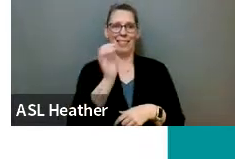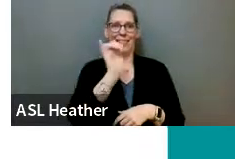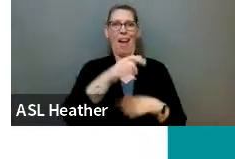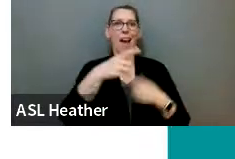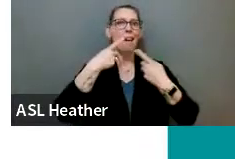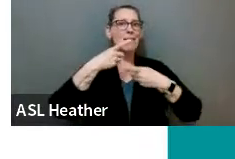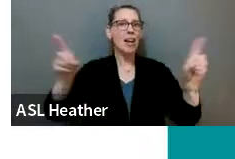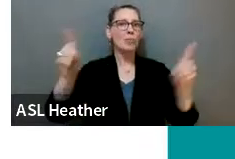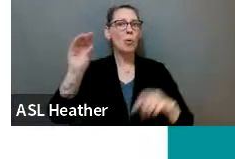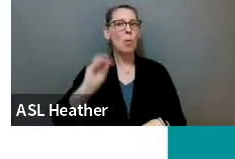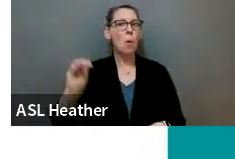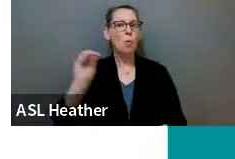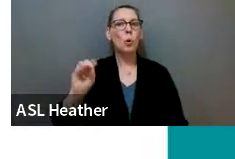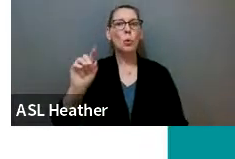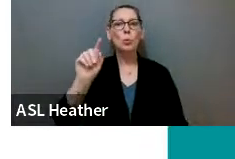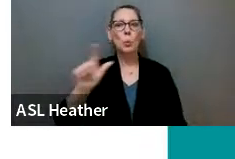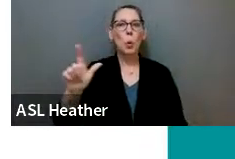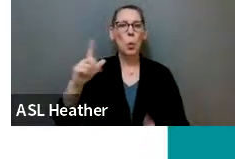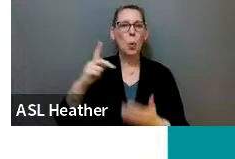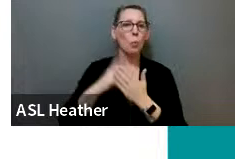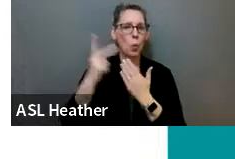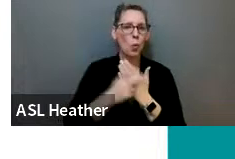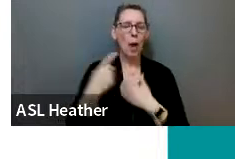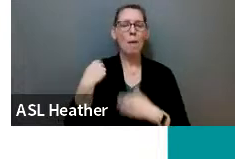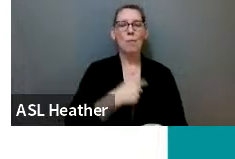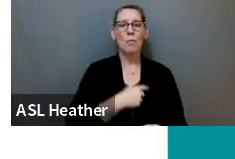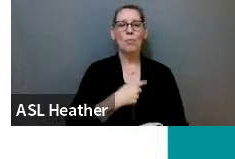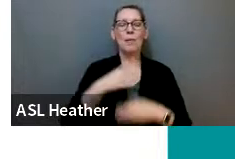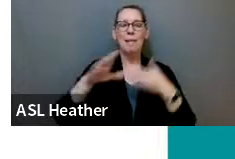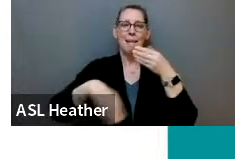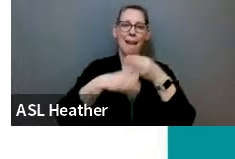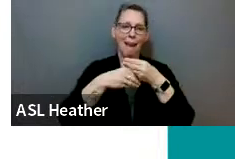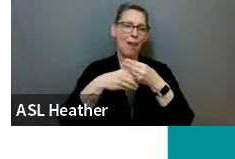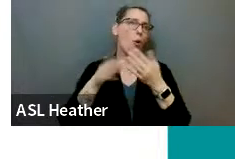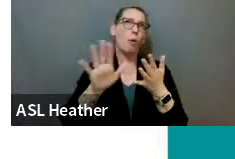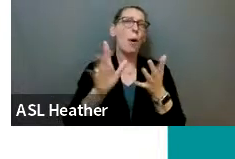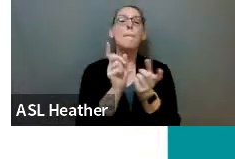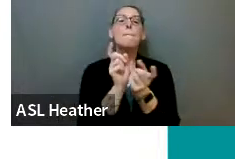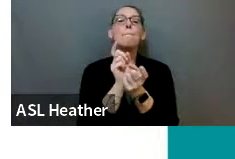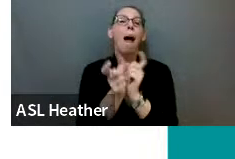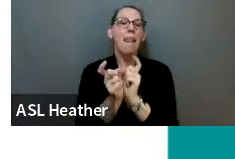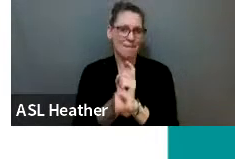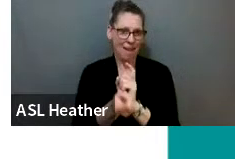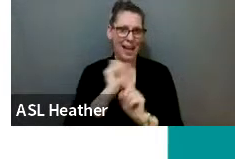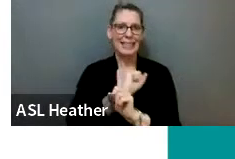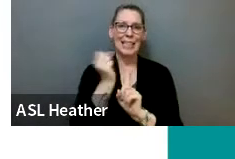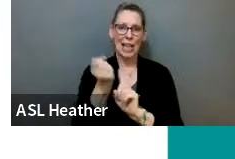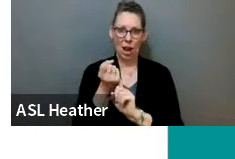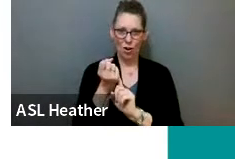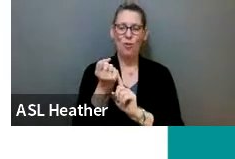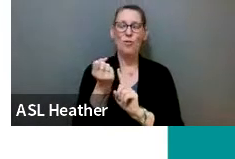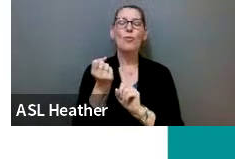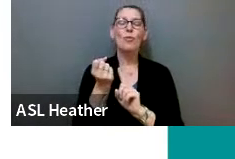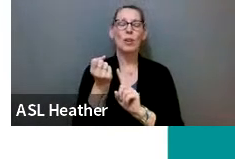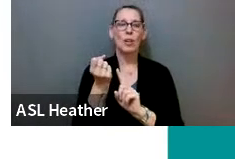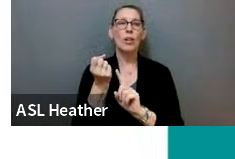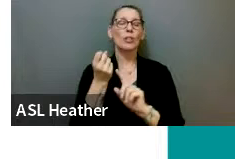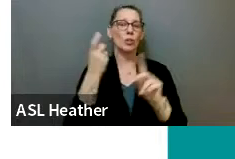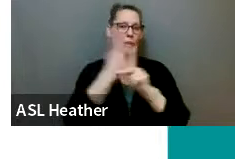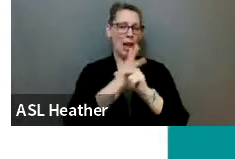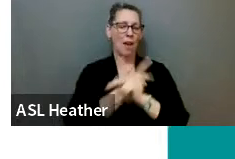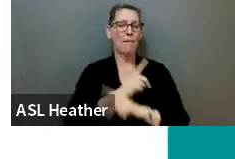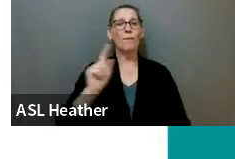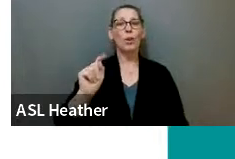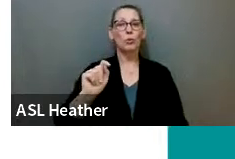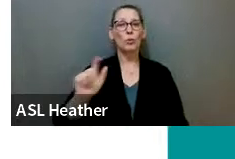about the Oregon toll program, we have now added or modified some of our scenarios to account for no toll projects